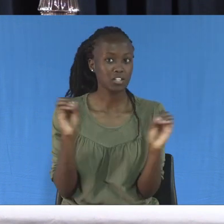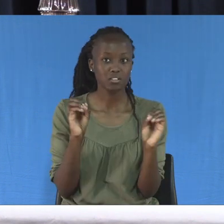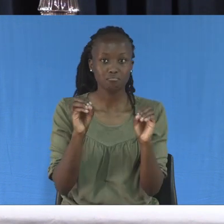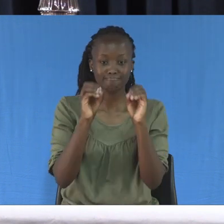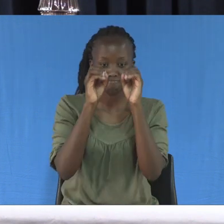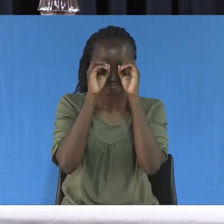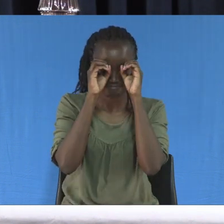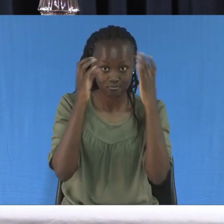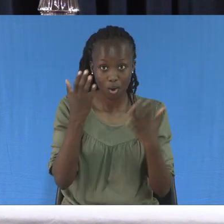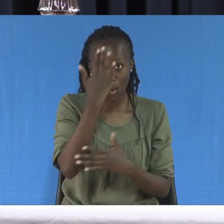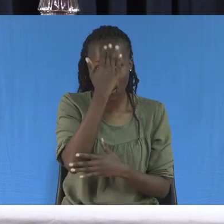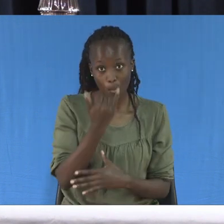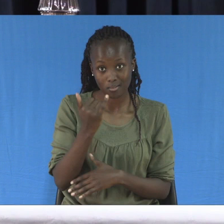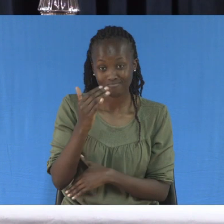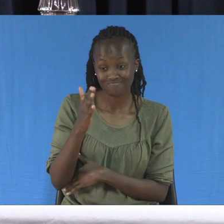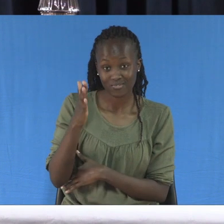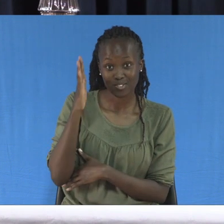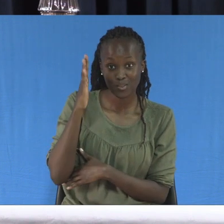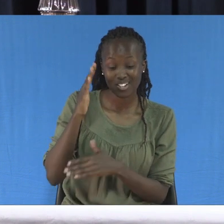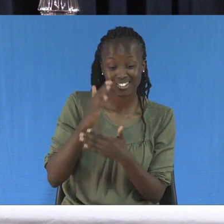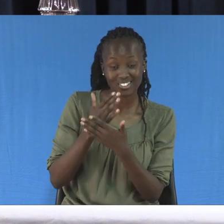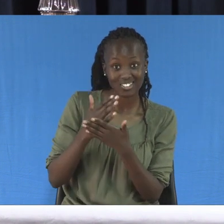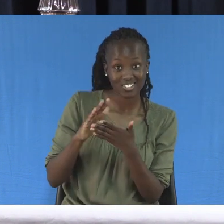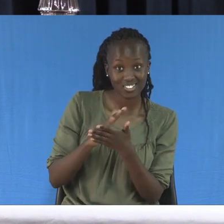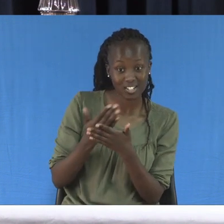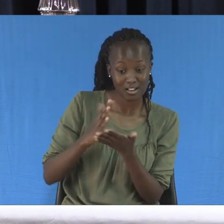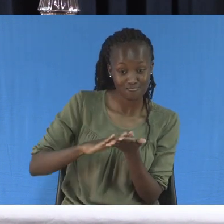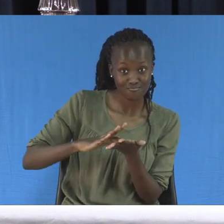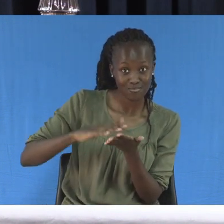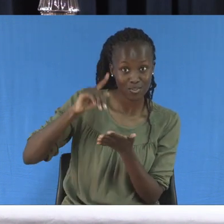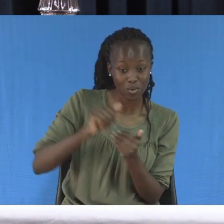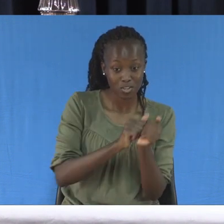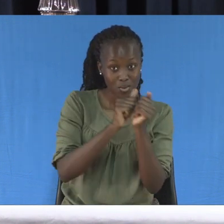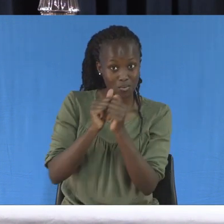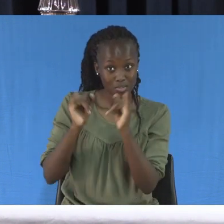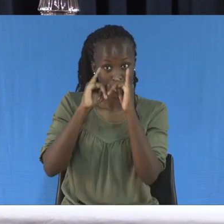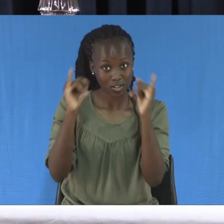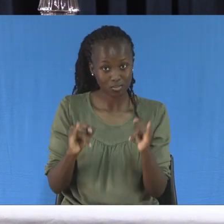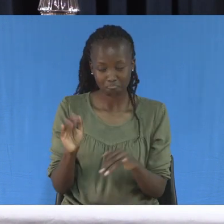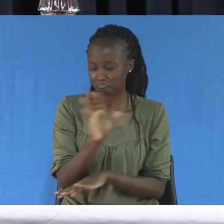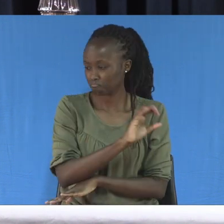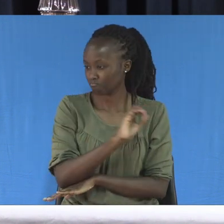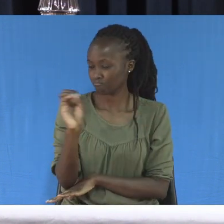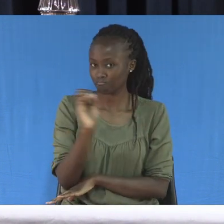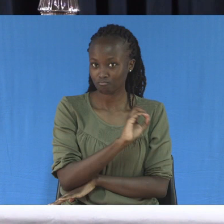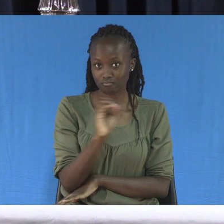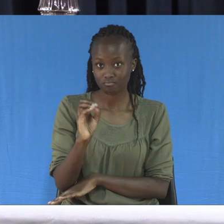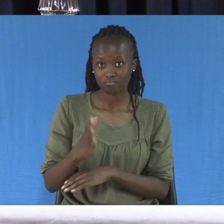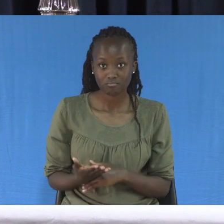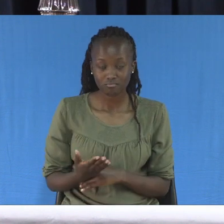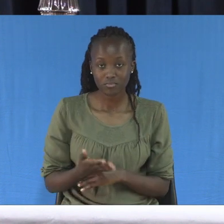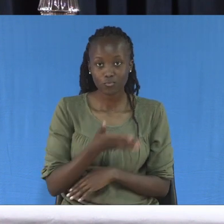solve. For God does not share his glory with anyone.